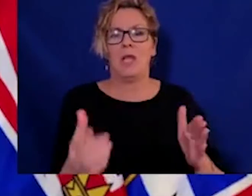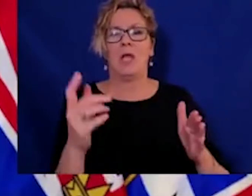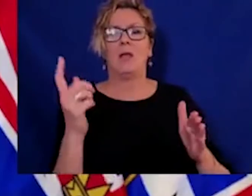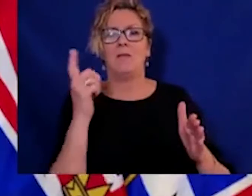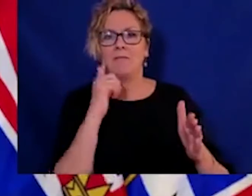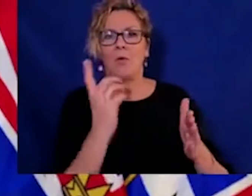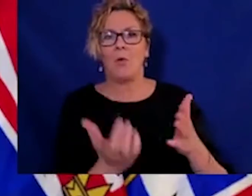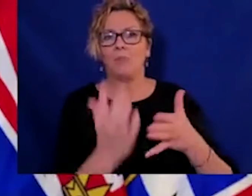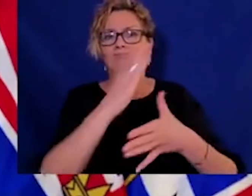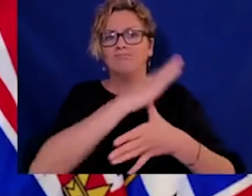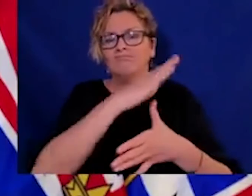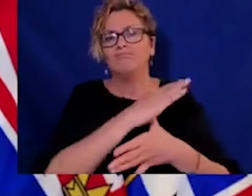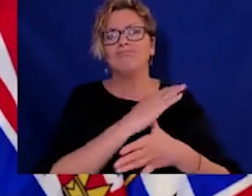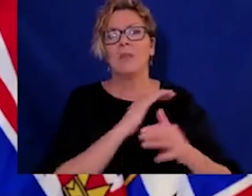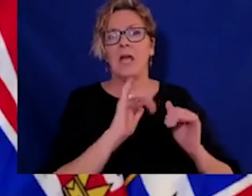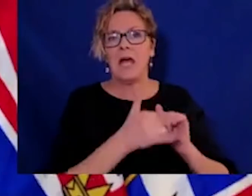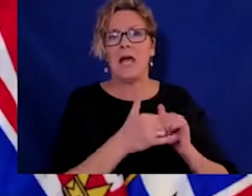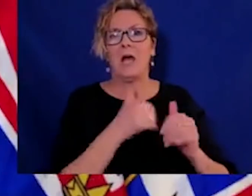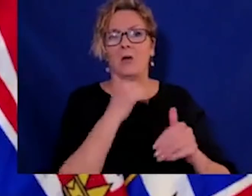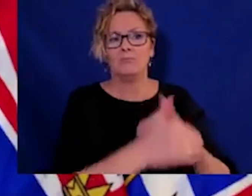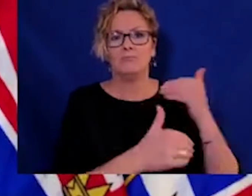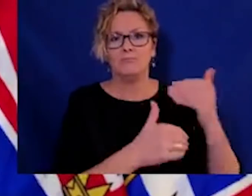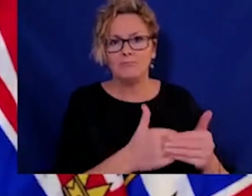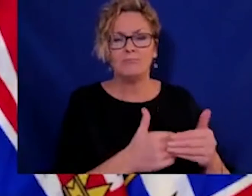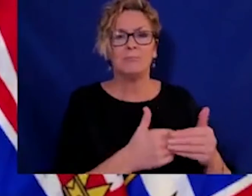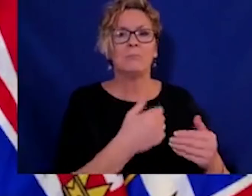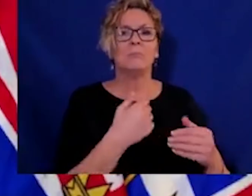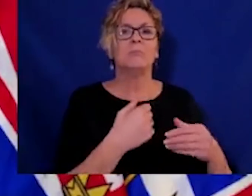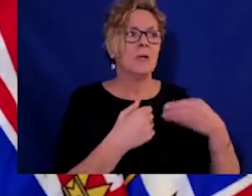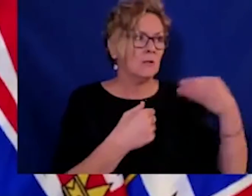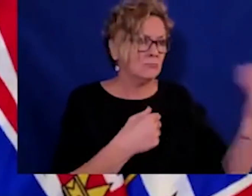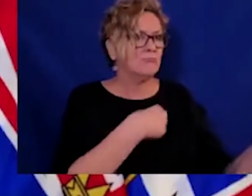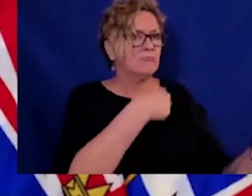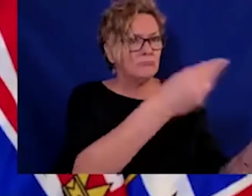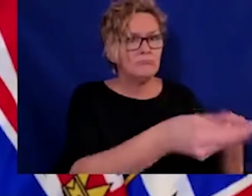to us, hopefully as early as January.